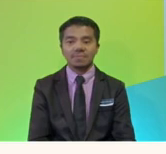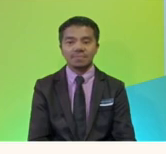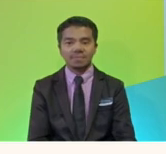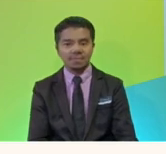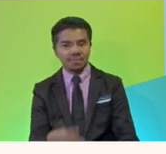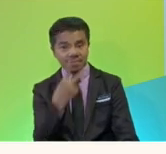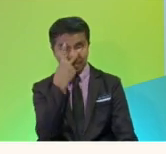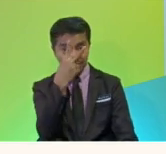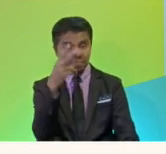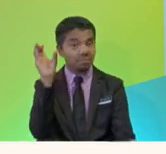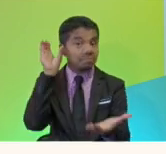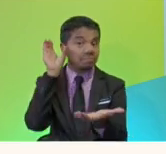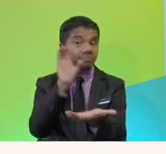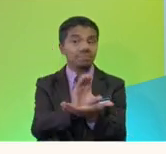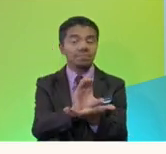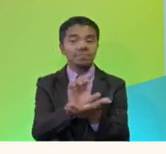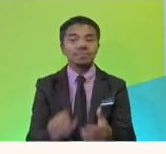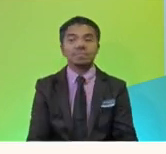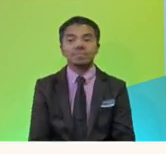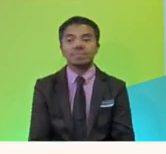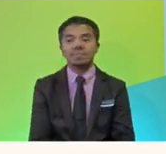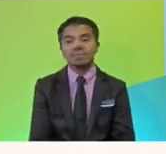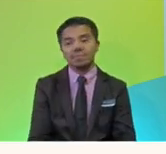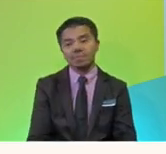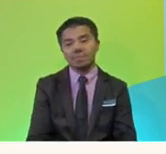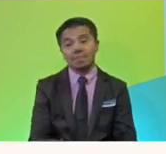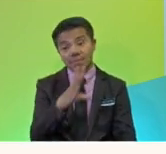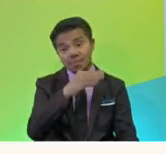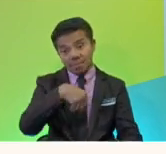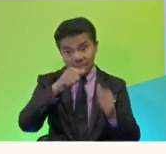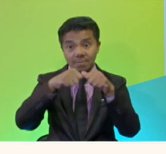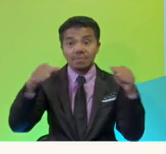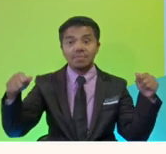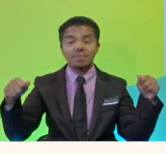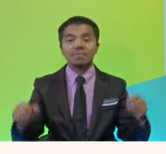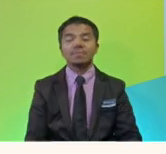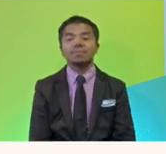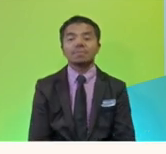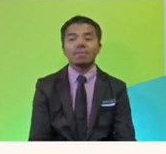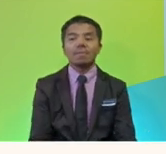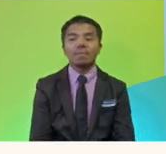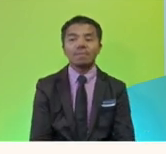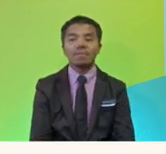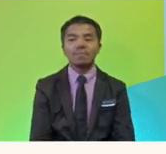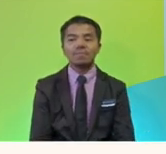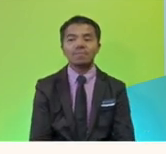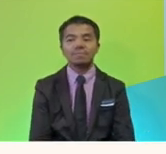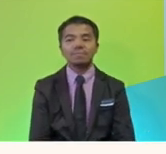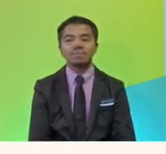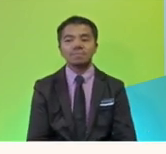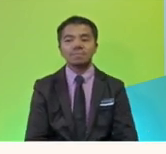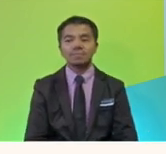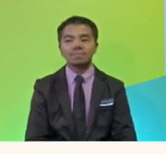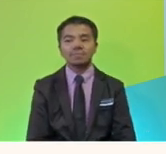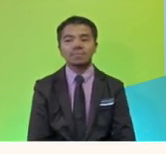going to choose the correct sentence that represent the picture. All right. Mm. If I ask you, Chris, how are you going to go about with